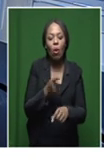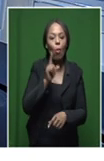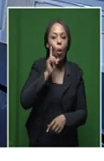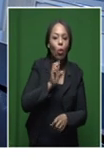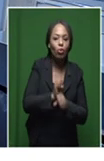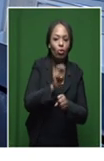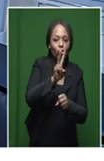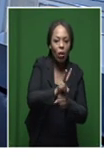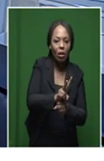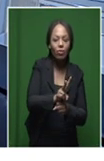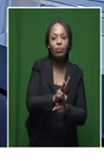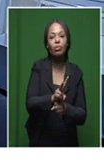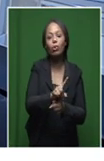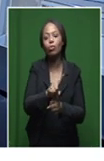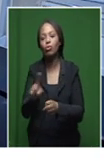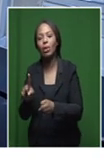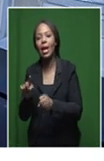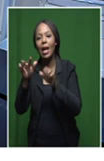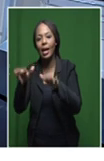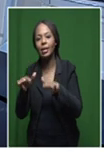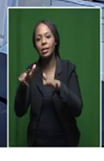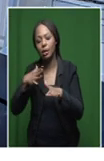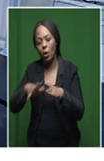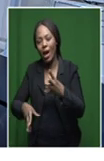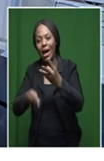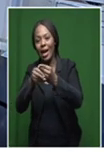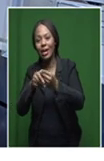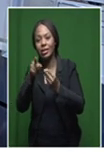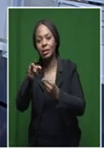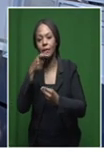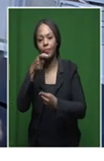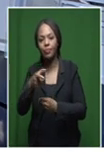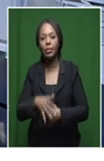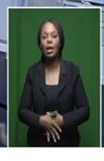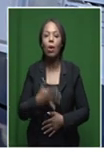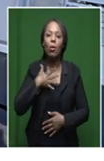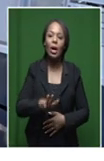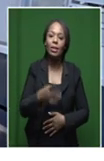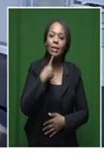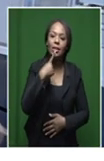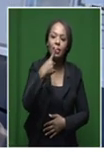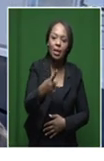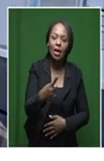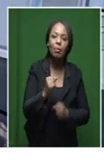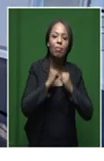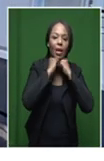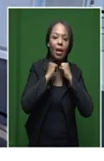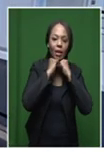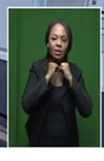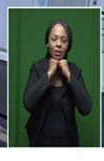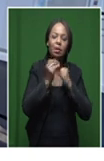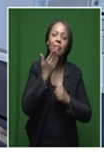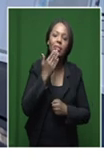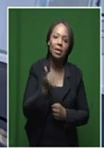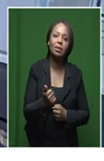12 to 18. To the parents, I would like to say, parents, allow your children to be